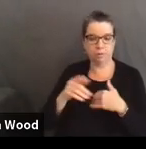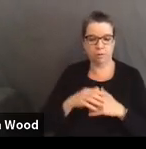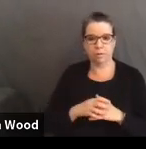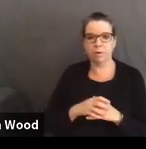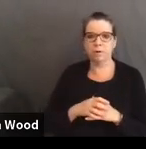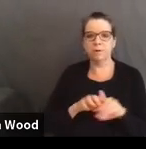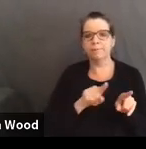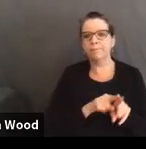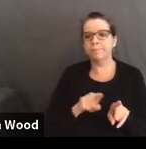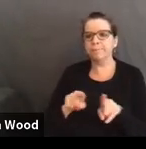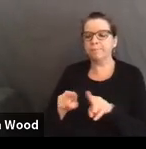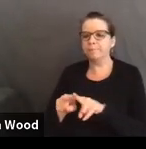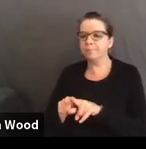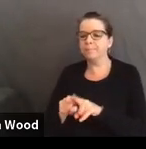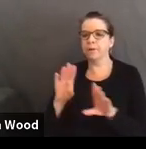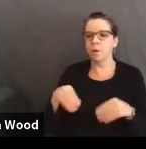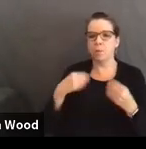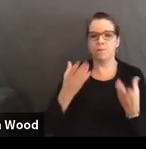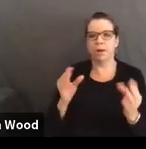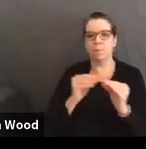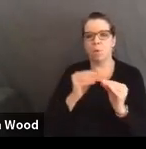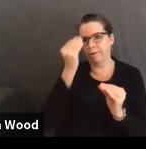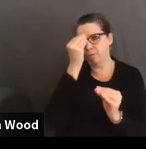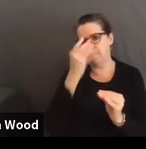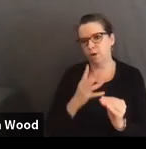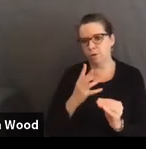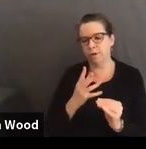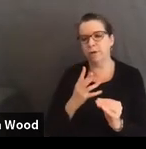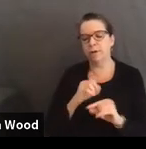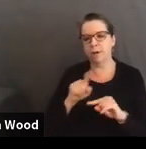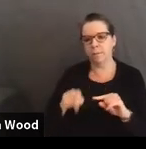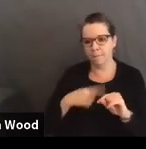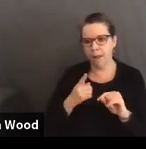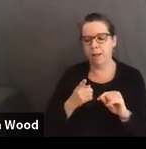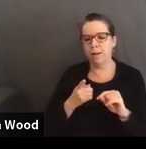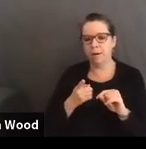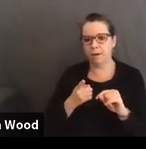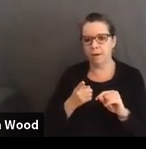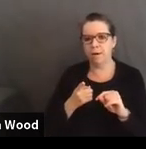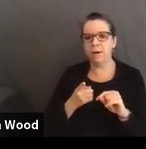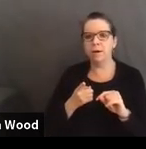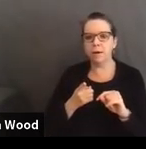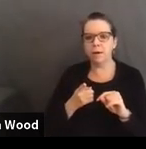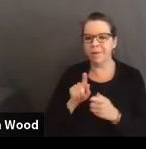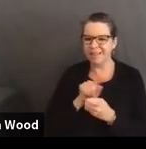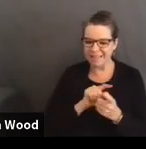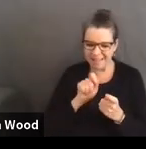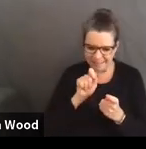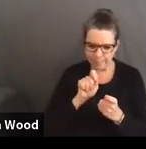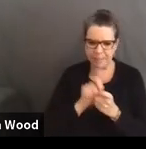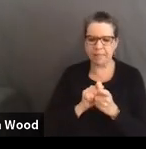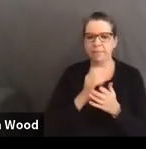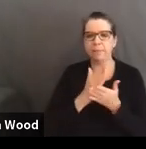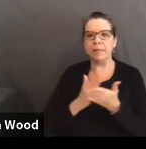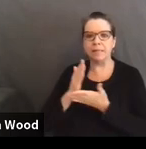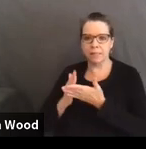as well as we'll be providing more information on the explicit